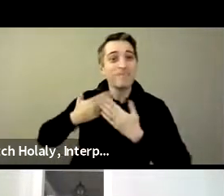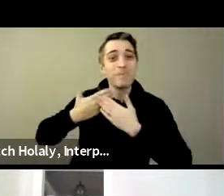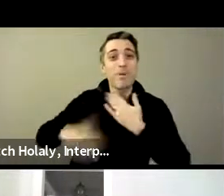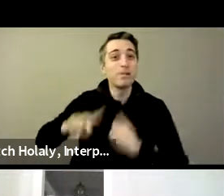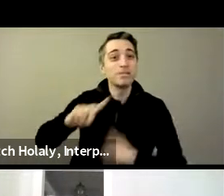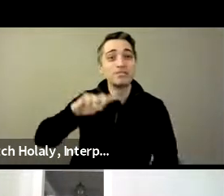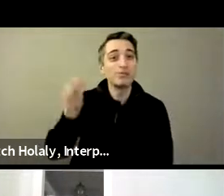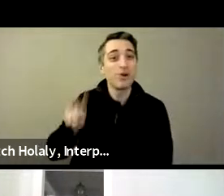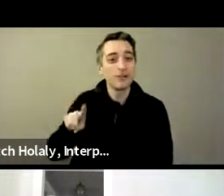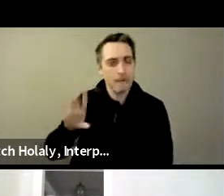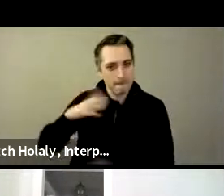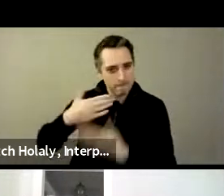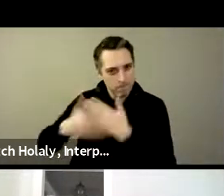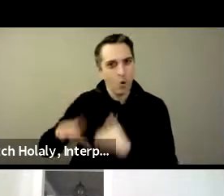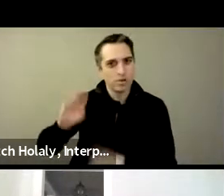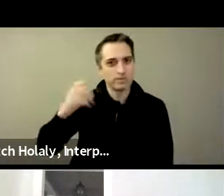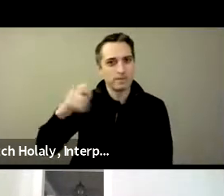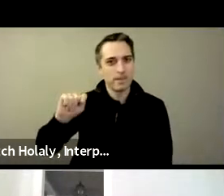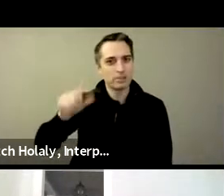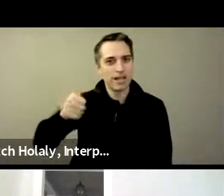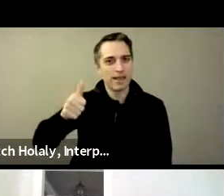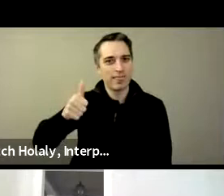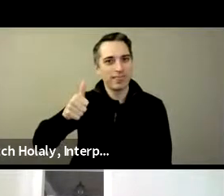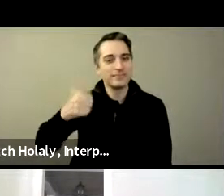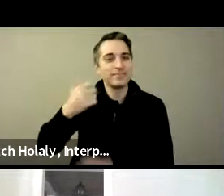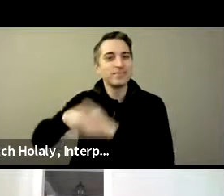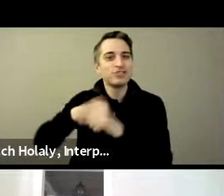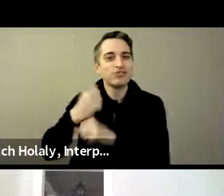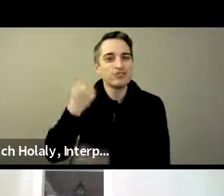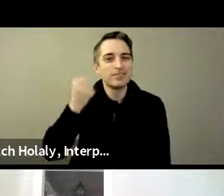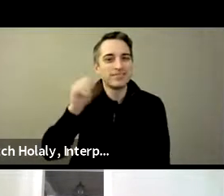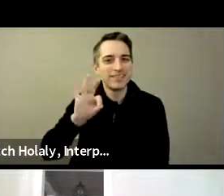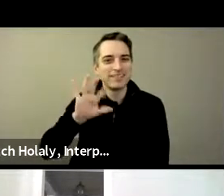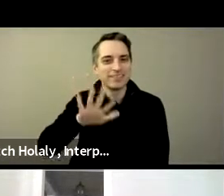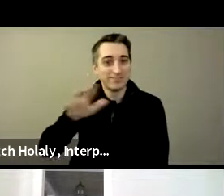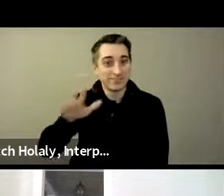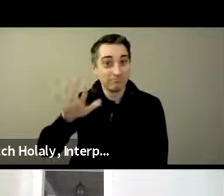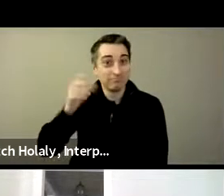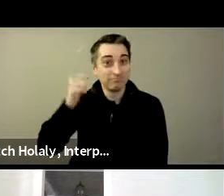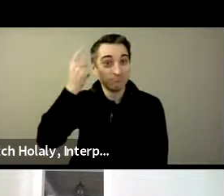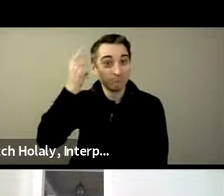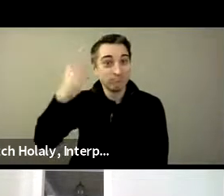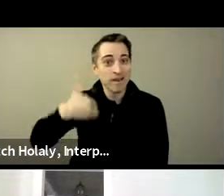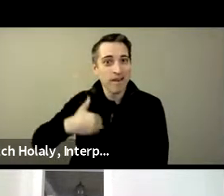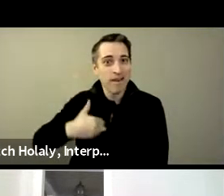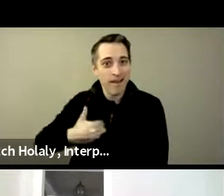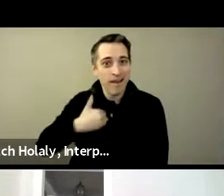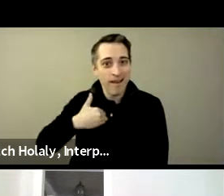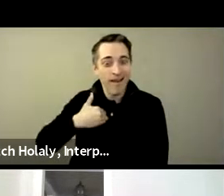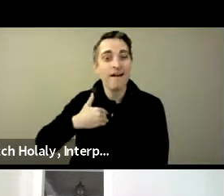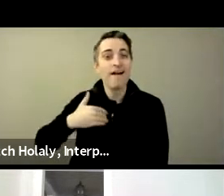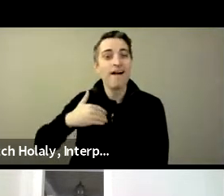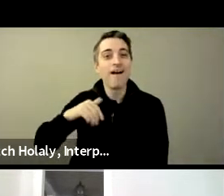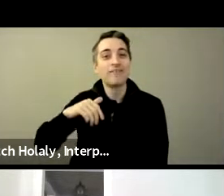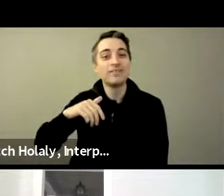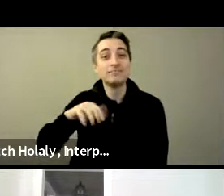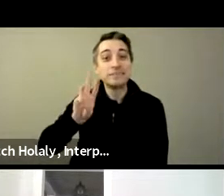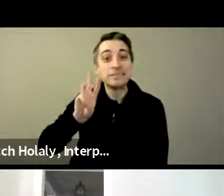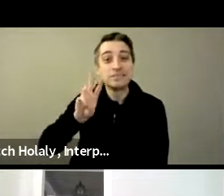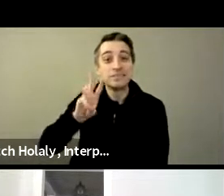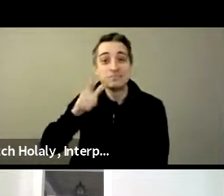on September 10th, 1955, as one of seven children to Betty and Reverend Harry